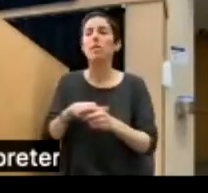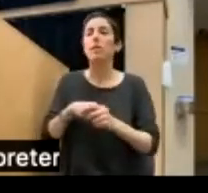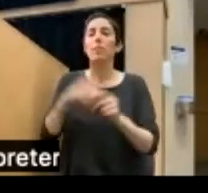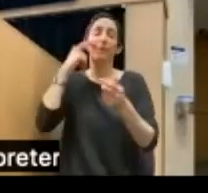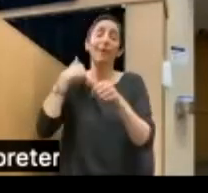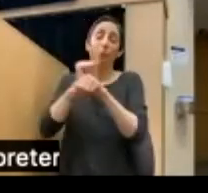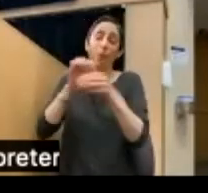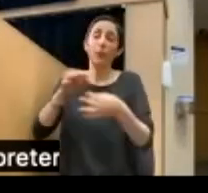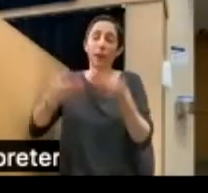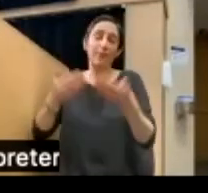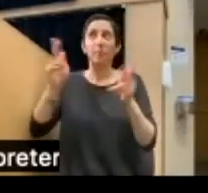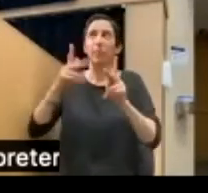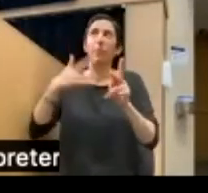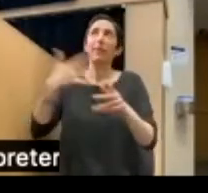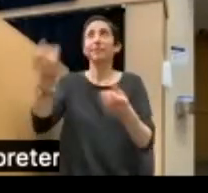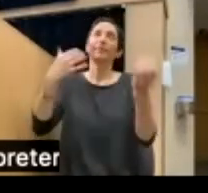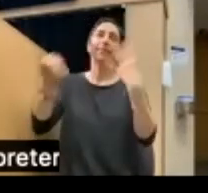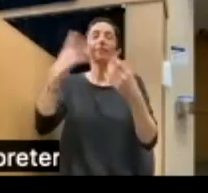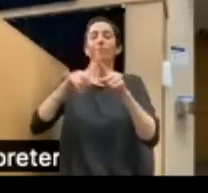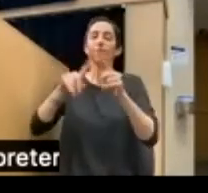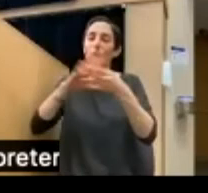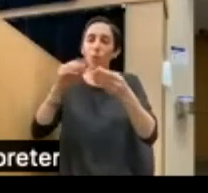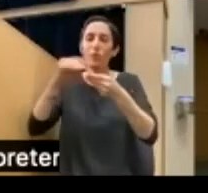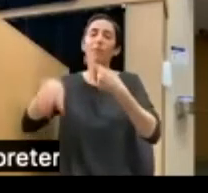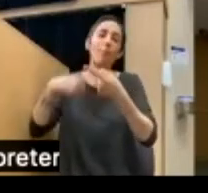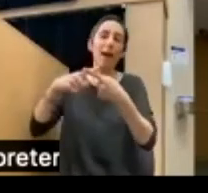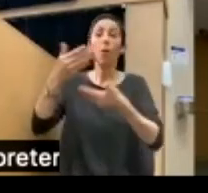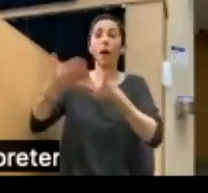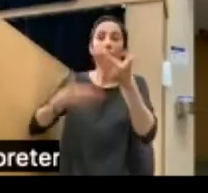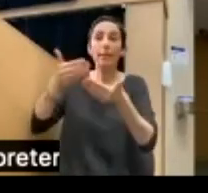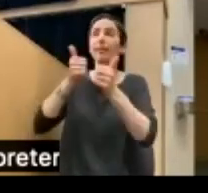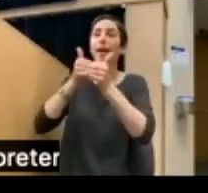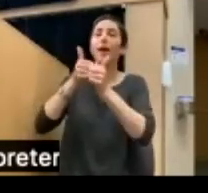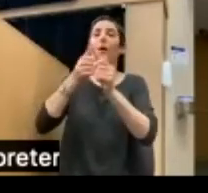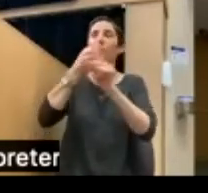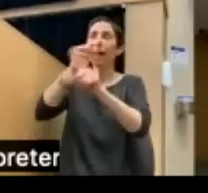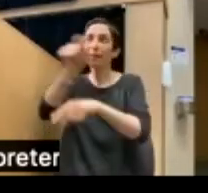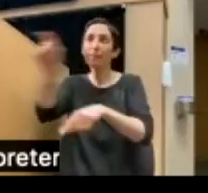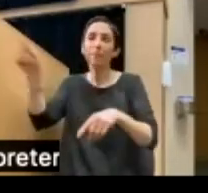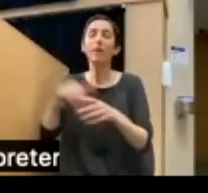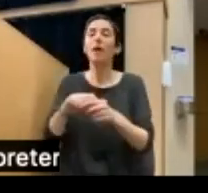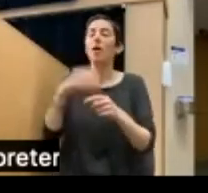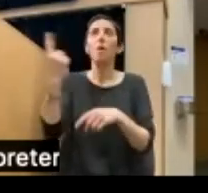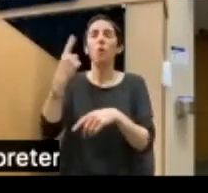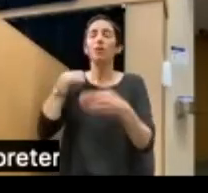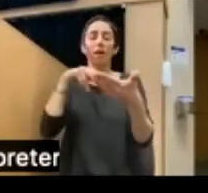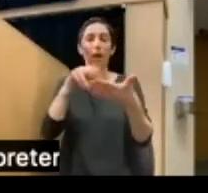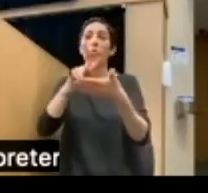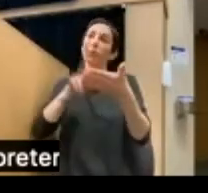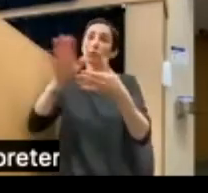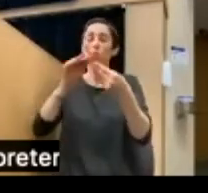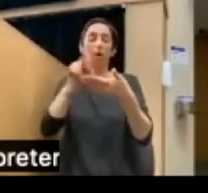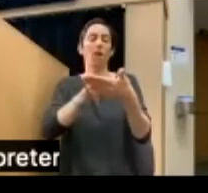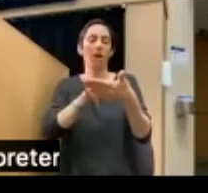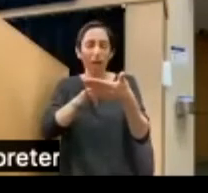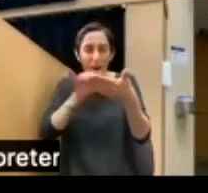like incredible stories about kindness that's happened to them. And it's always striking to me because the person who was on the receiving end often